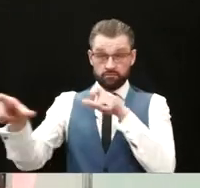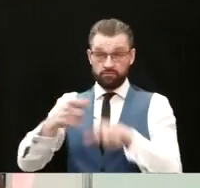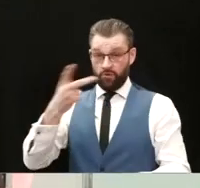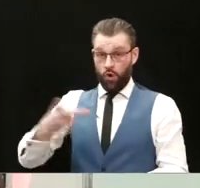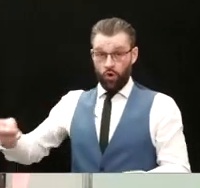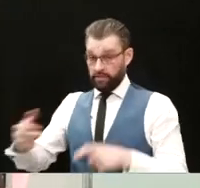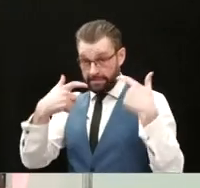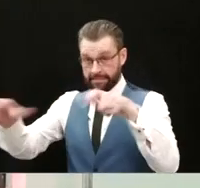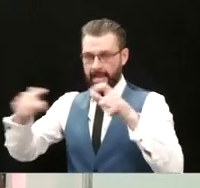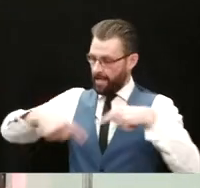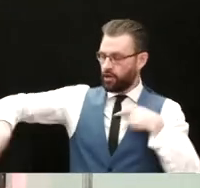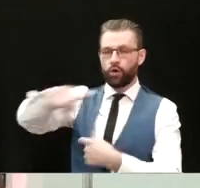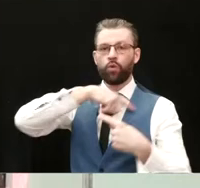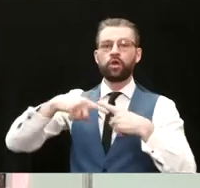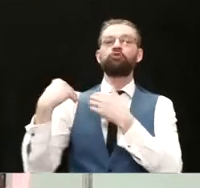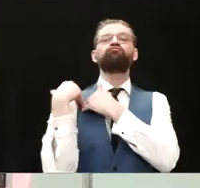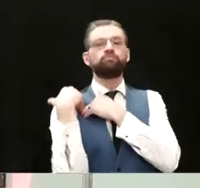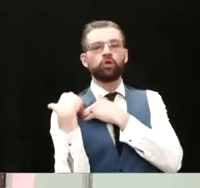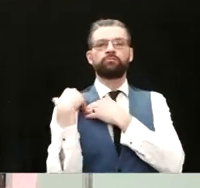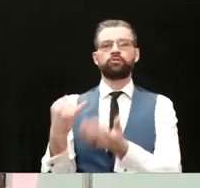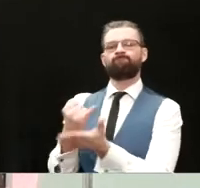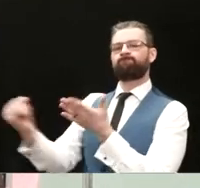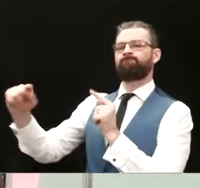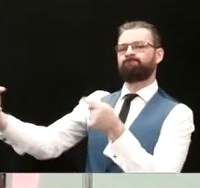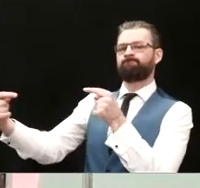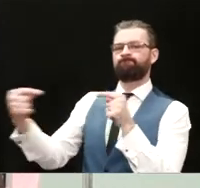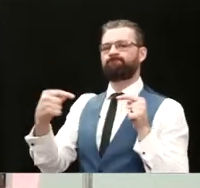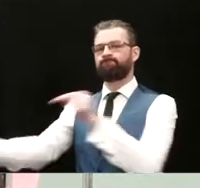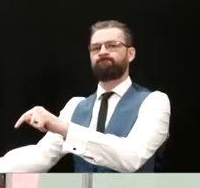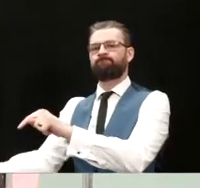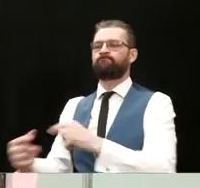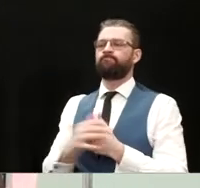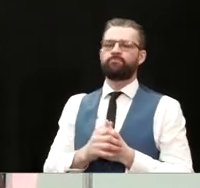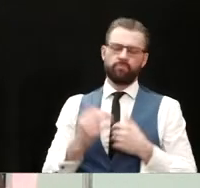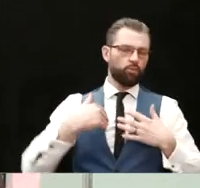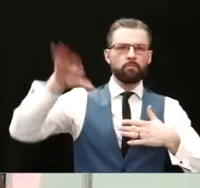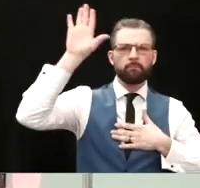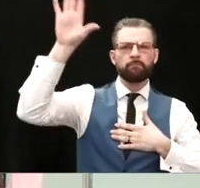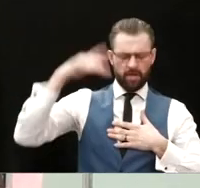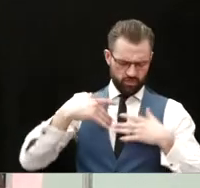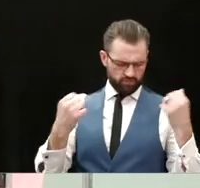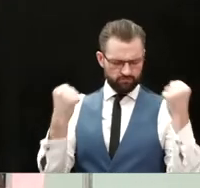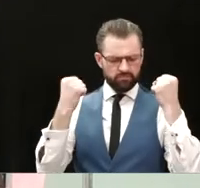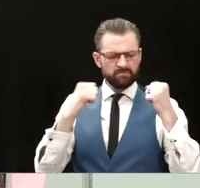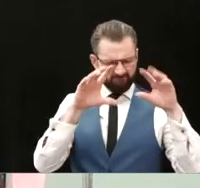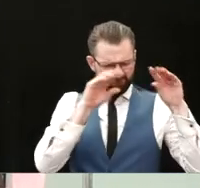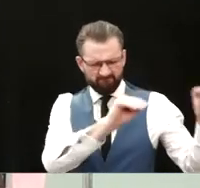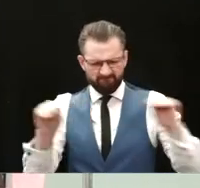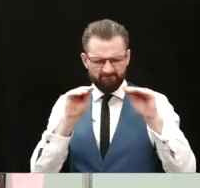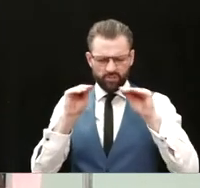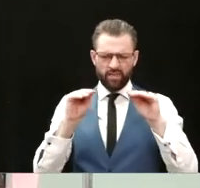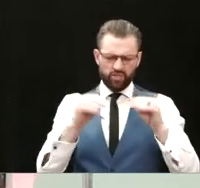We have a shared responsibility to fight these evils. We pledge to strengthen our efforts to promote education